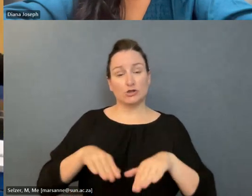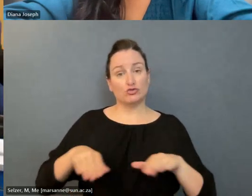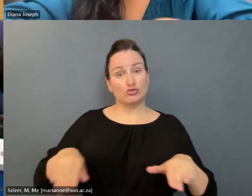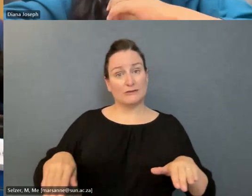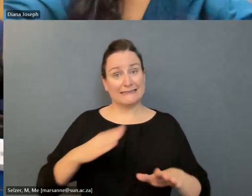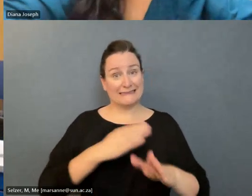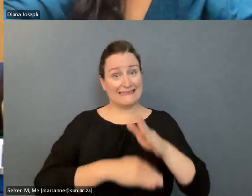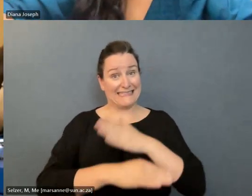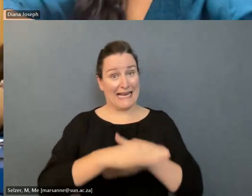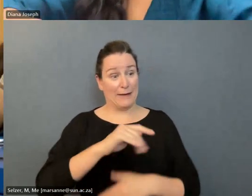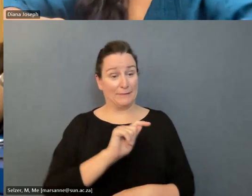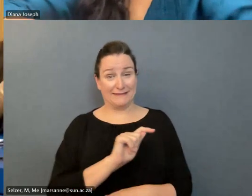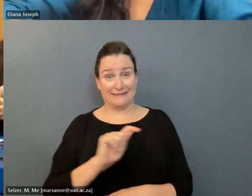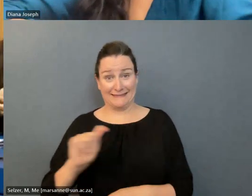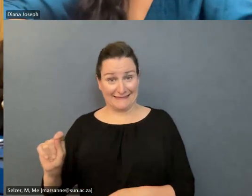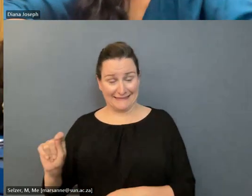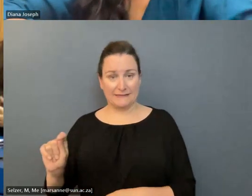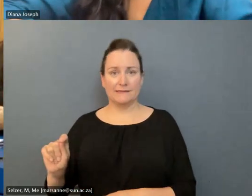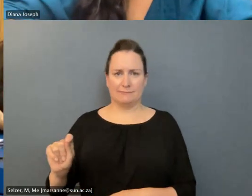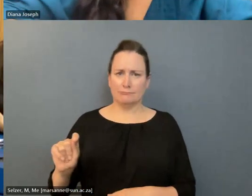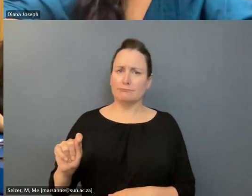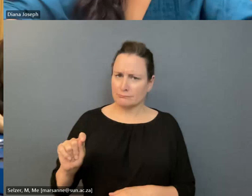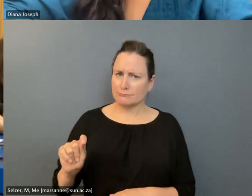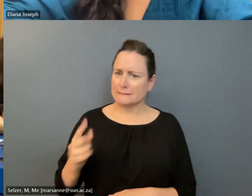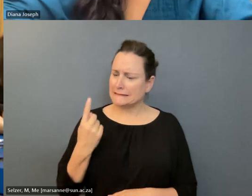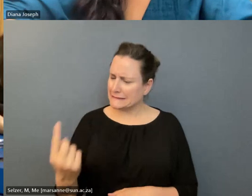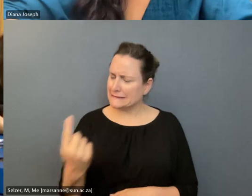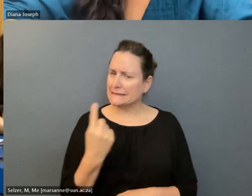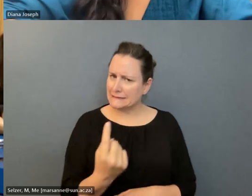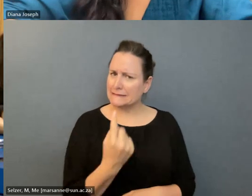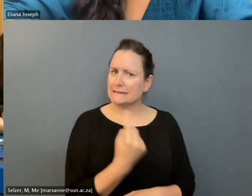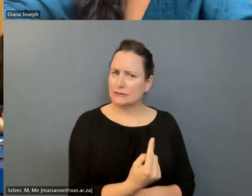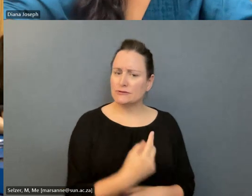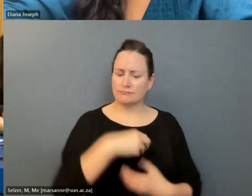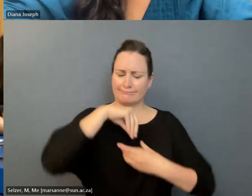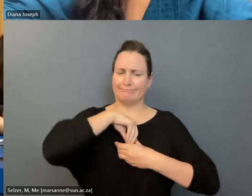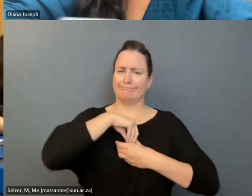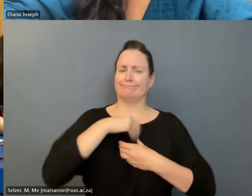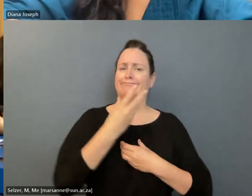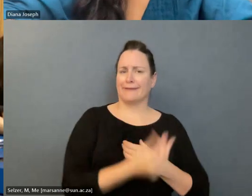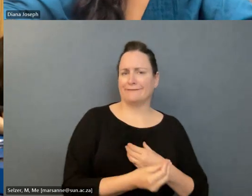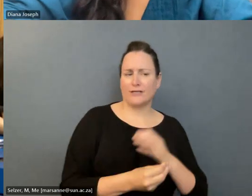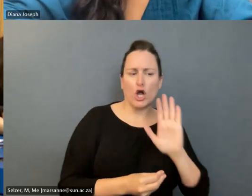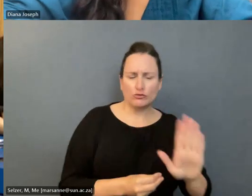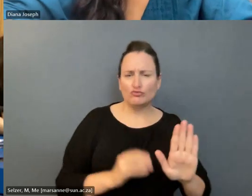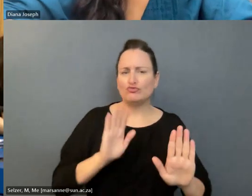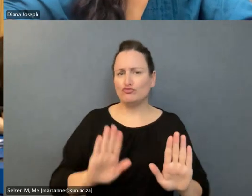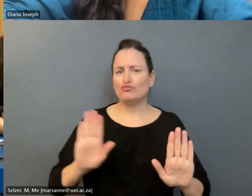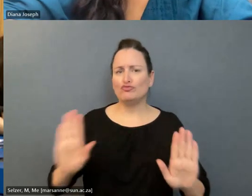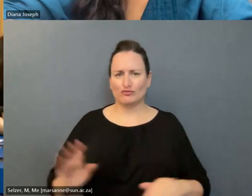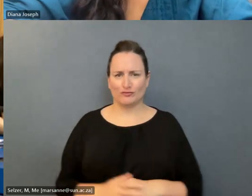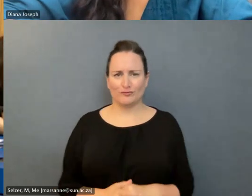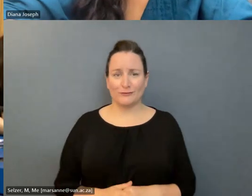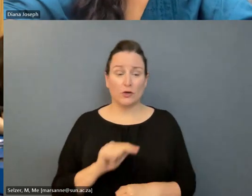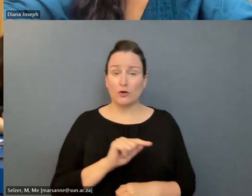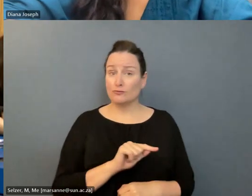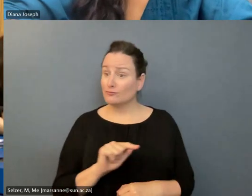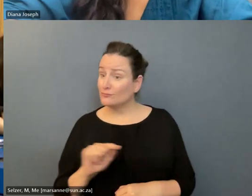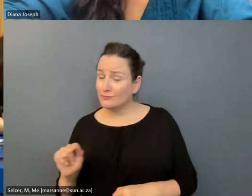have some specific characteristics, they cannot learn in a regular school because of their own